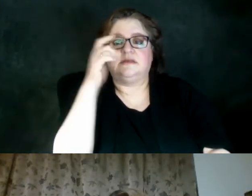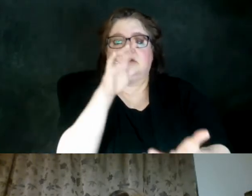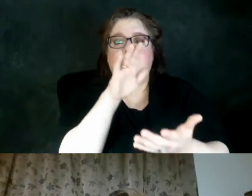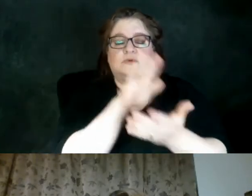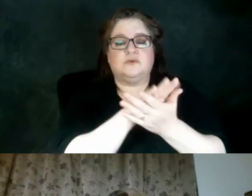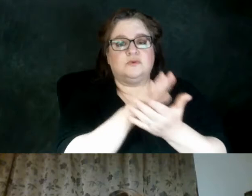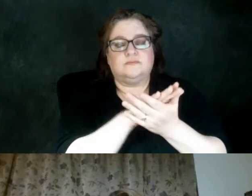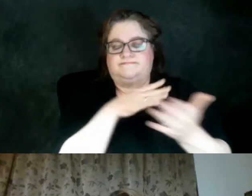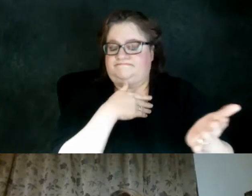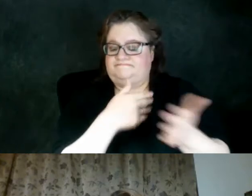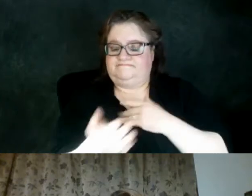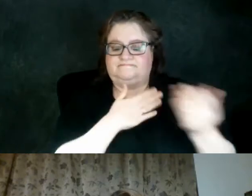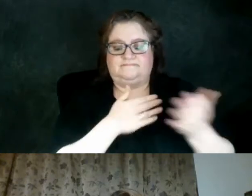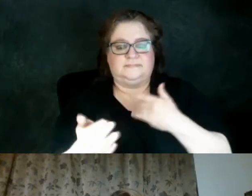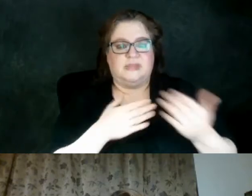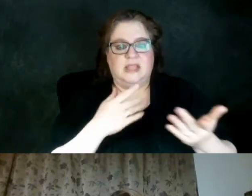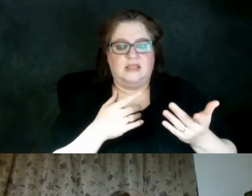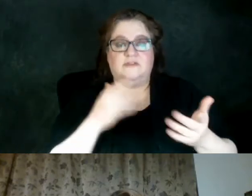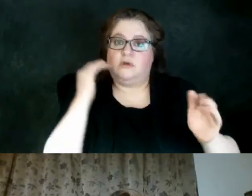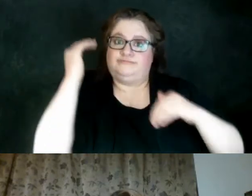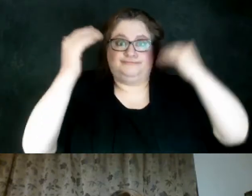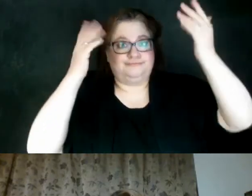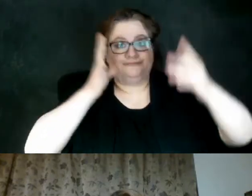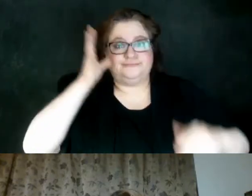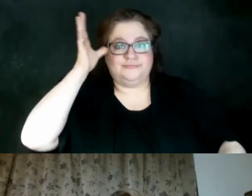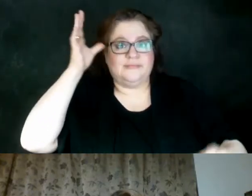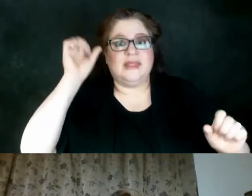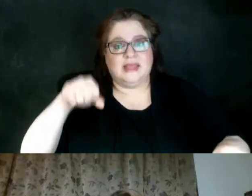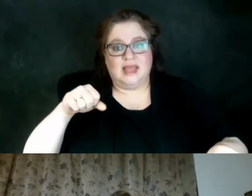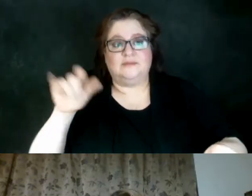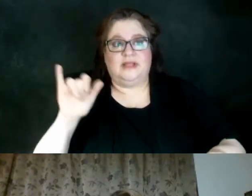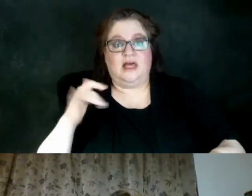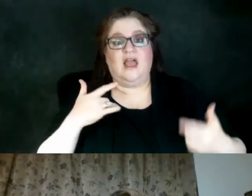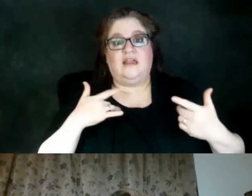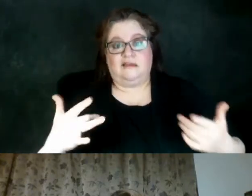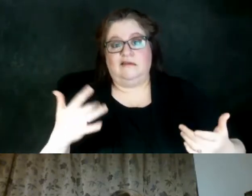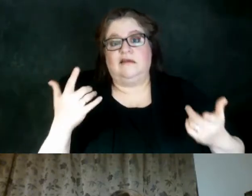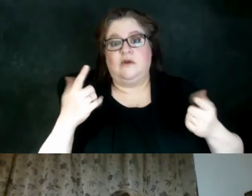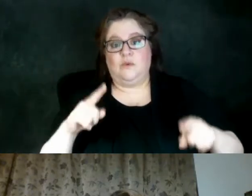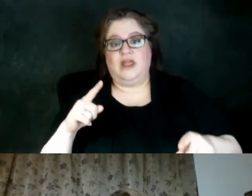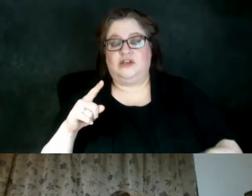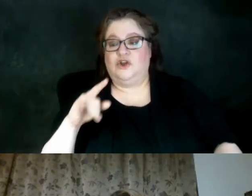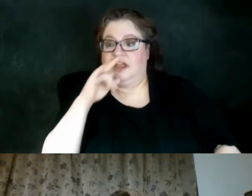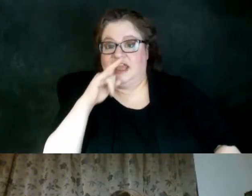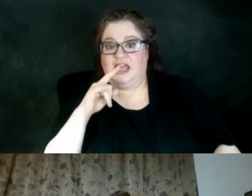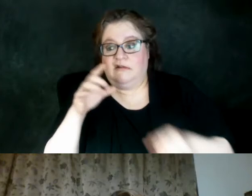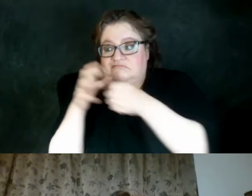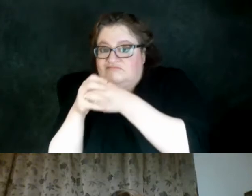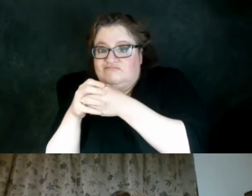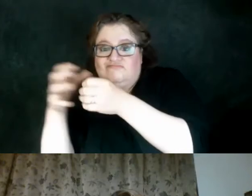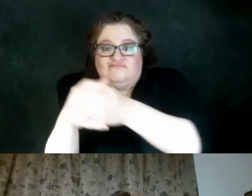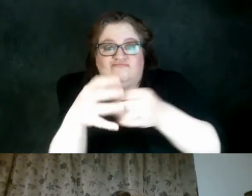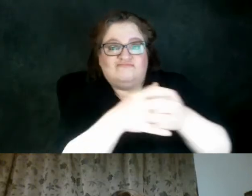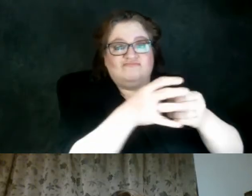schools, even though there are adult parents, it can be like when you're a kid in school, and it can be cliquish. You